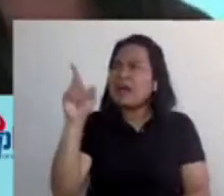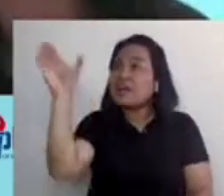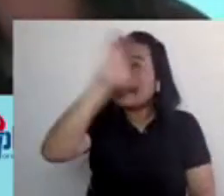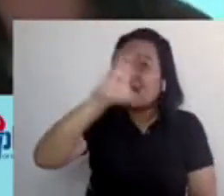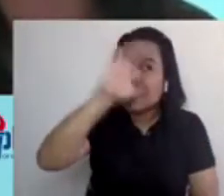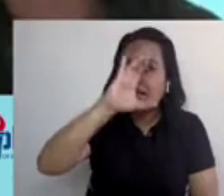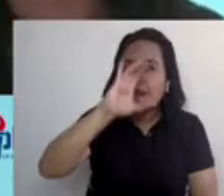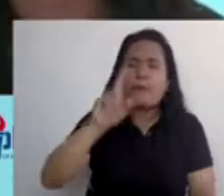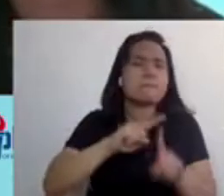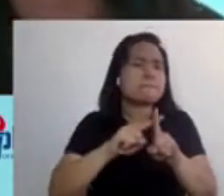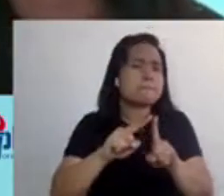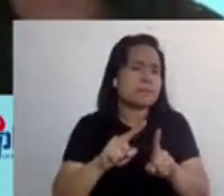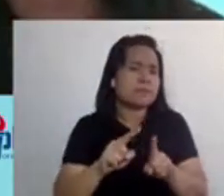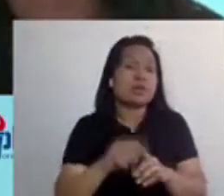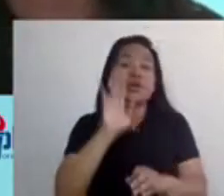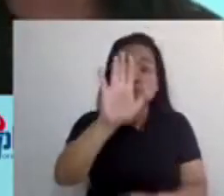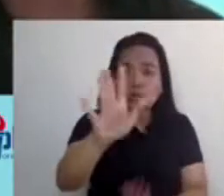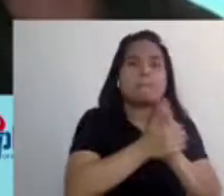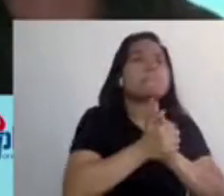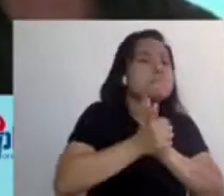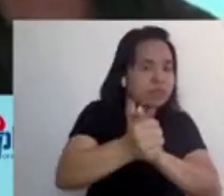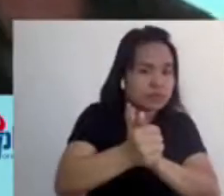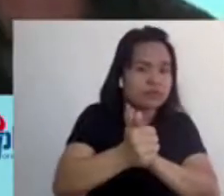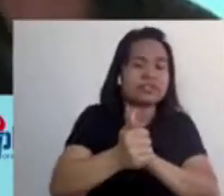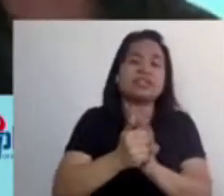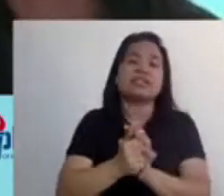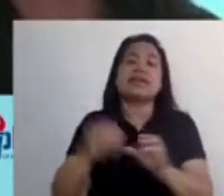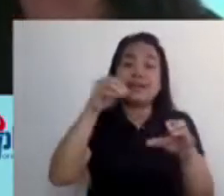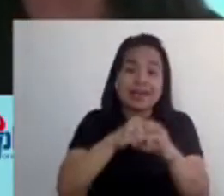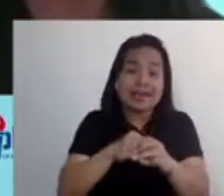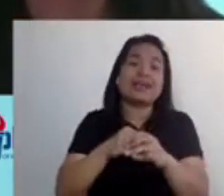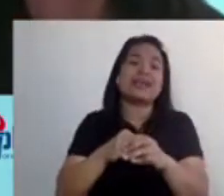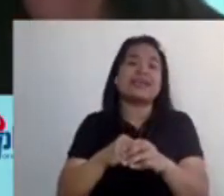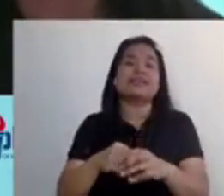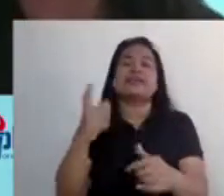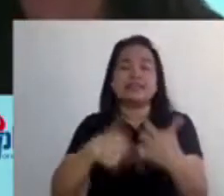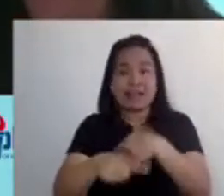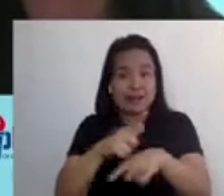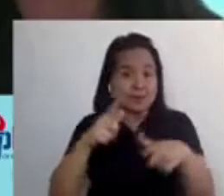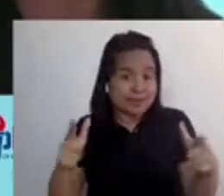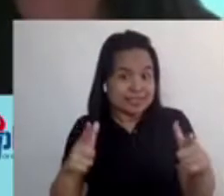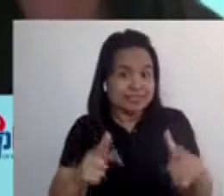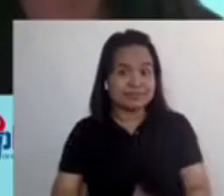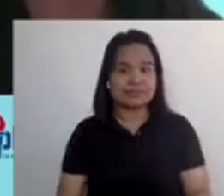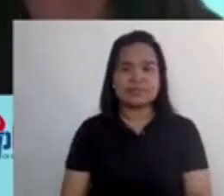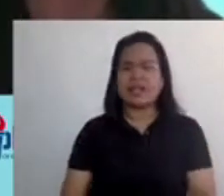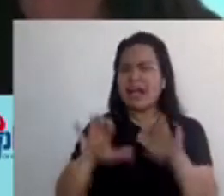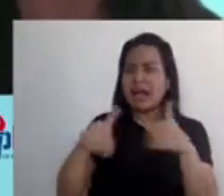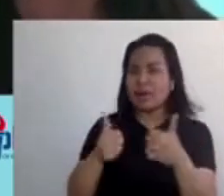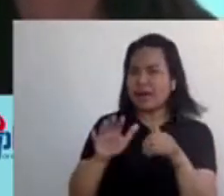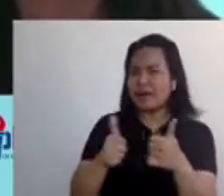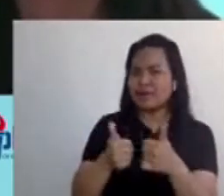in order to identify or determine your proficiency level, your raters will refer to our